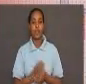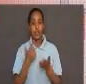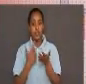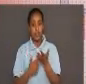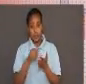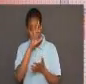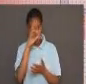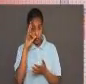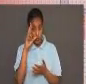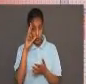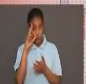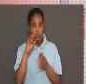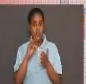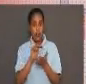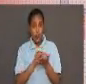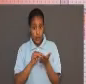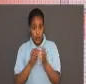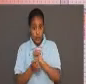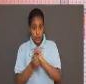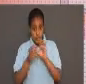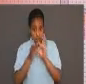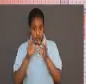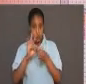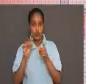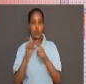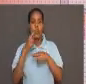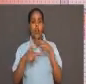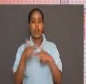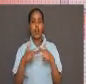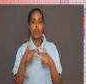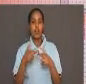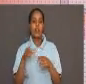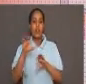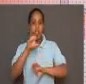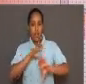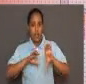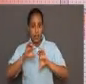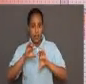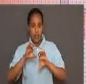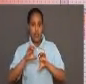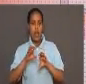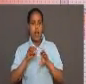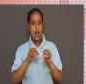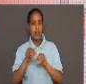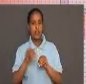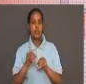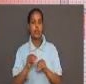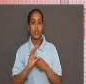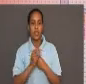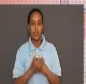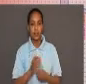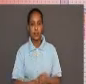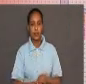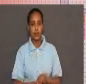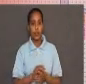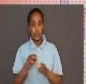This causes the molecular chains to react at chemically active sites.